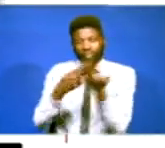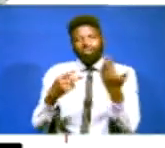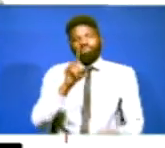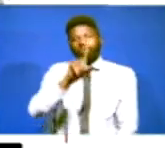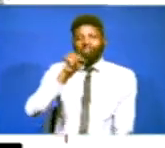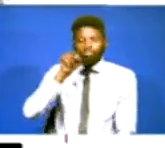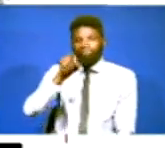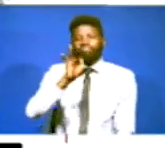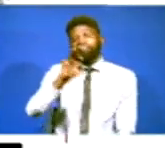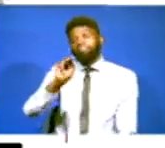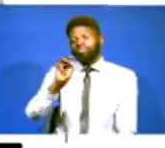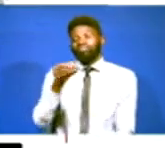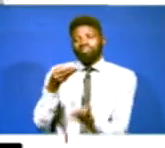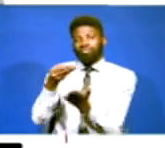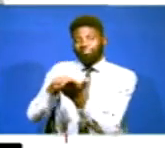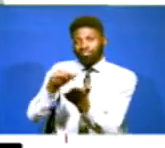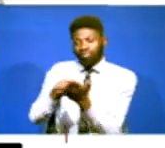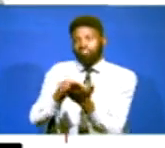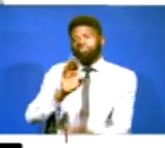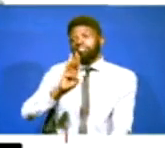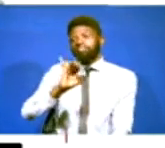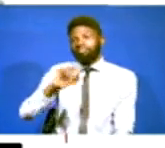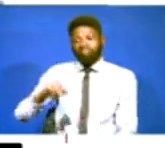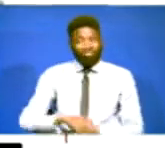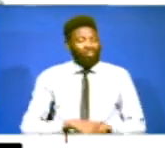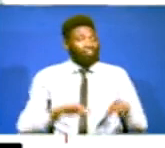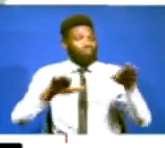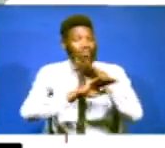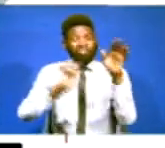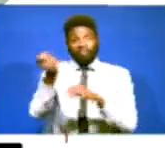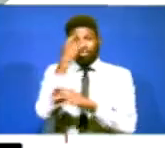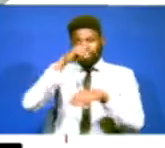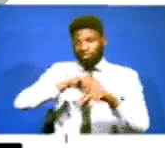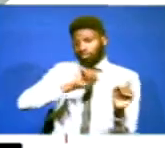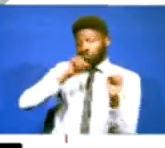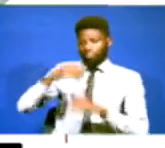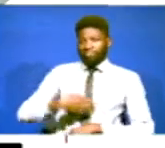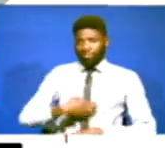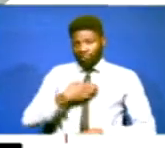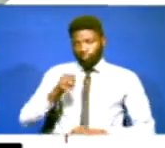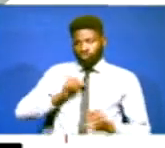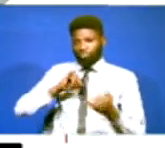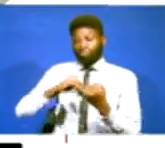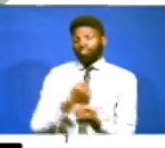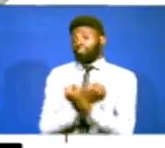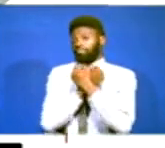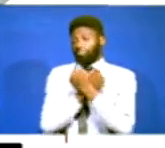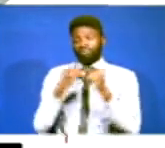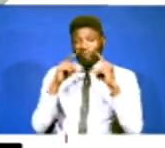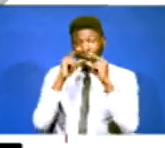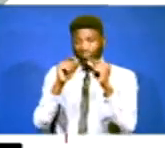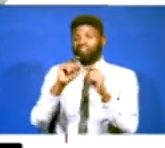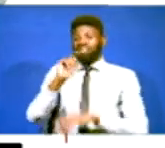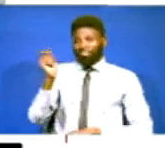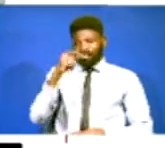Deputy President Rigathi Gachagua, who visited Mukami Kimathi in the hospital, said the Kenya Kwanza government is looking into the plight of freedom fighters